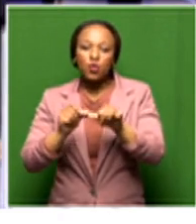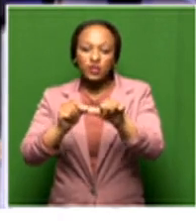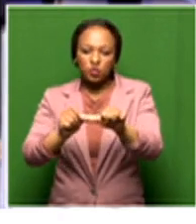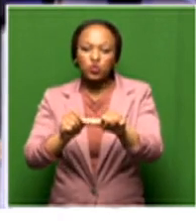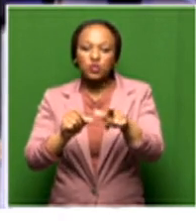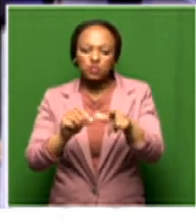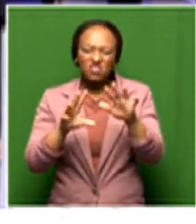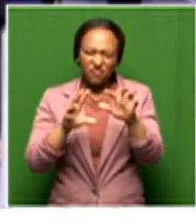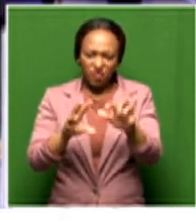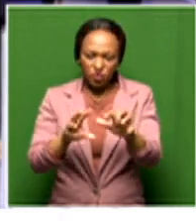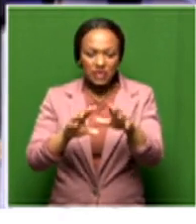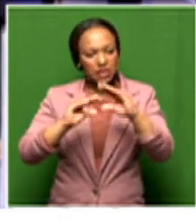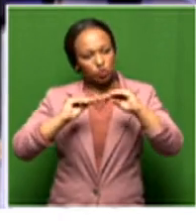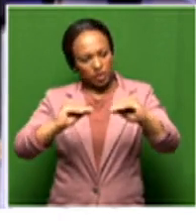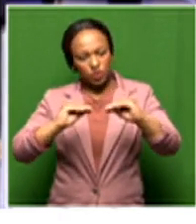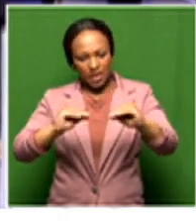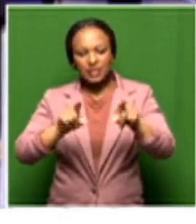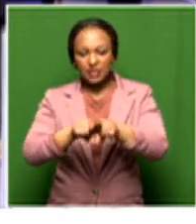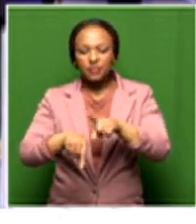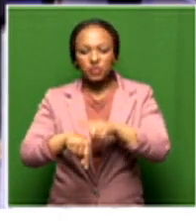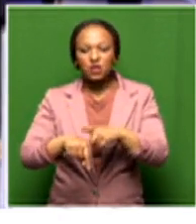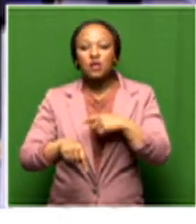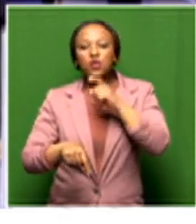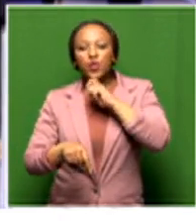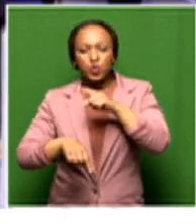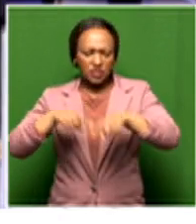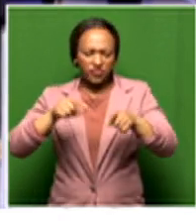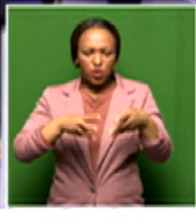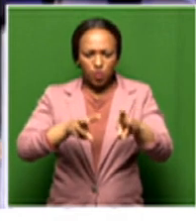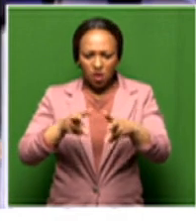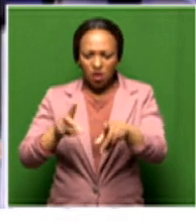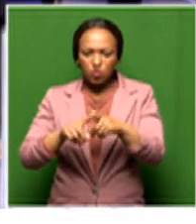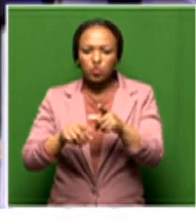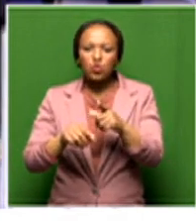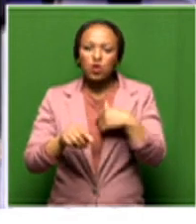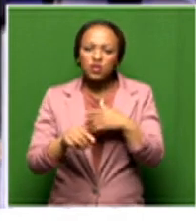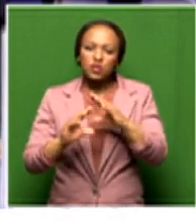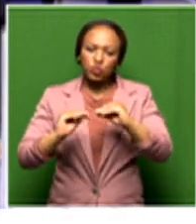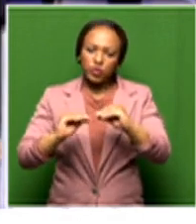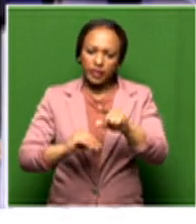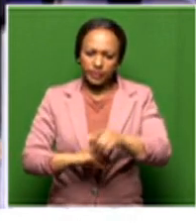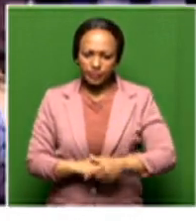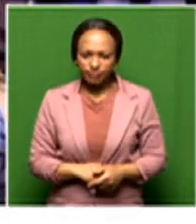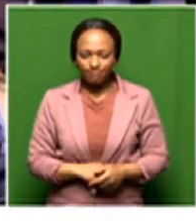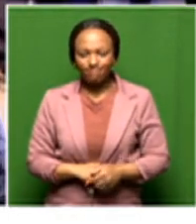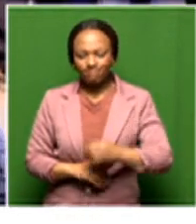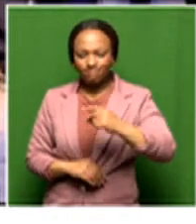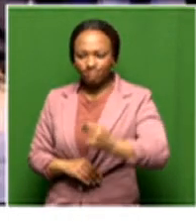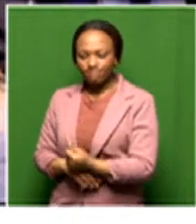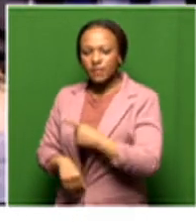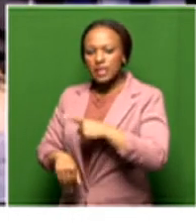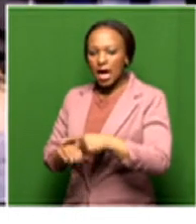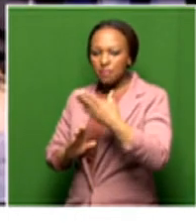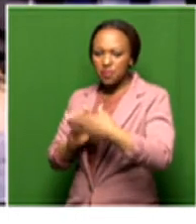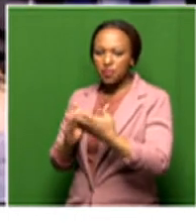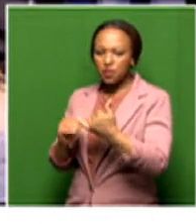to reinforce and educate as well, and use various platforms and channels to be able to do that. Unfortunately, that's all the time